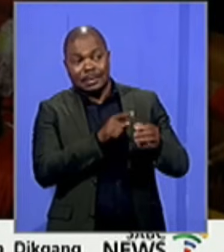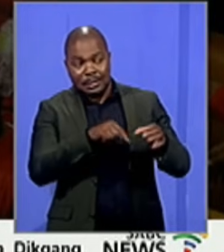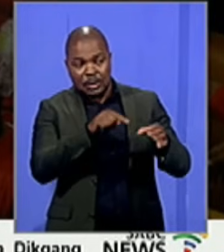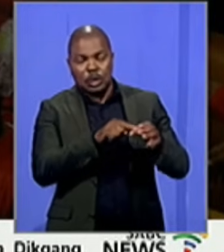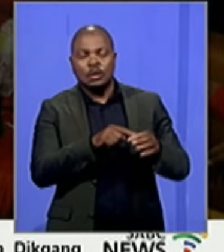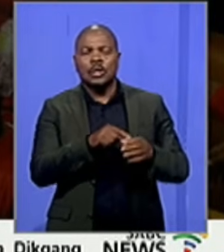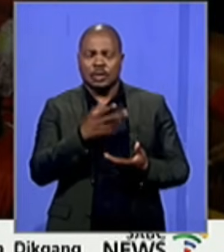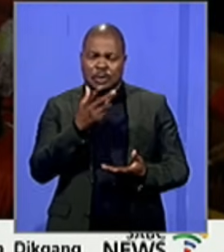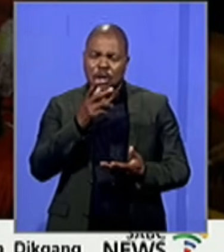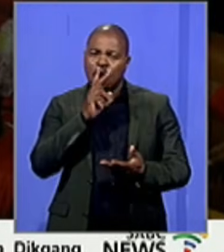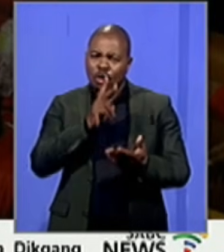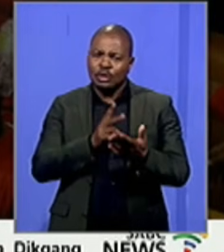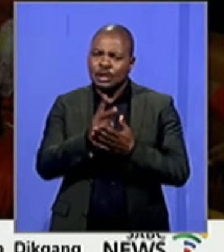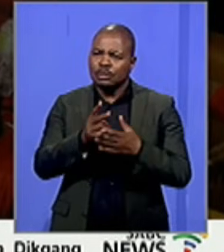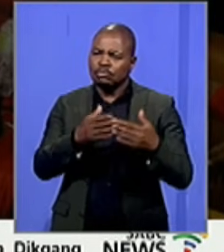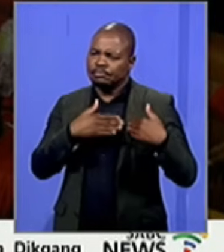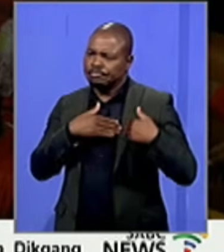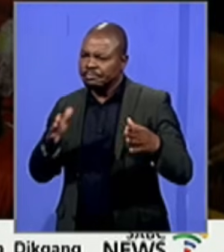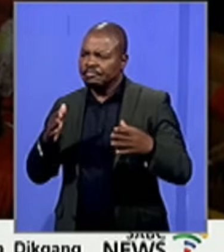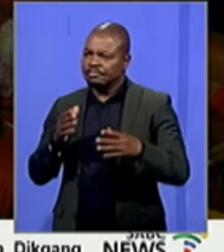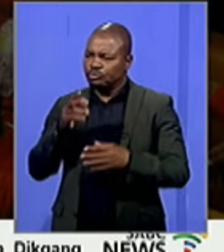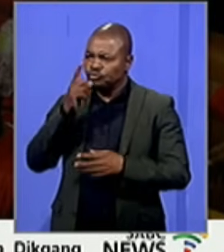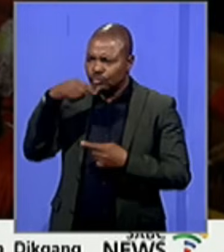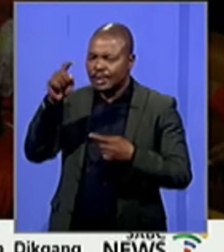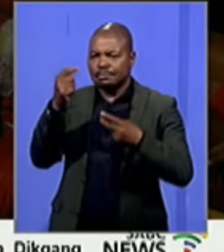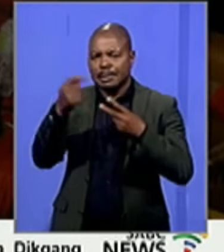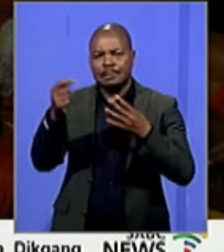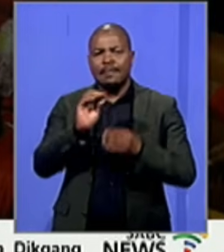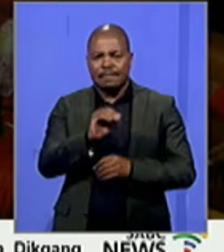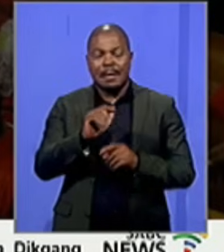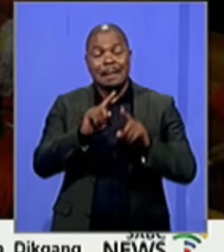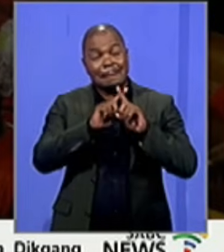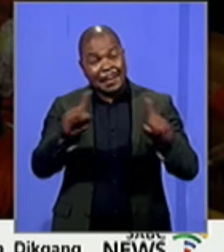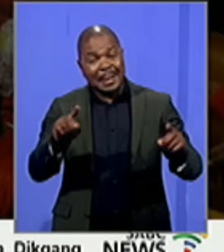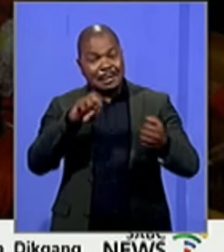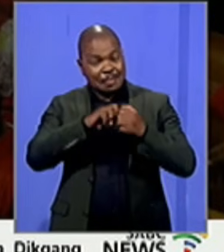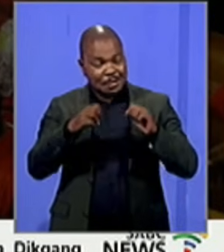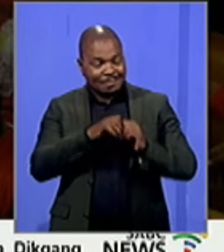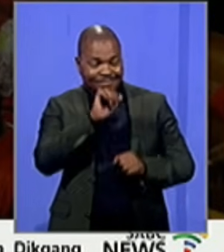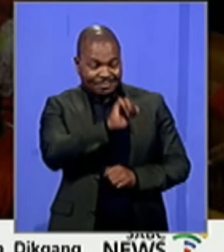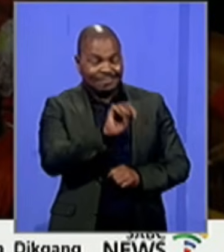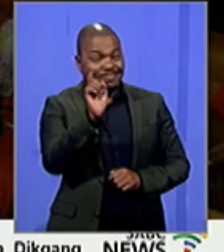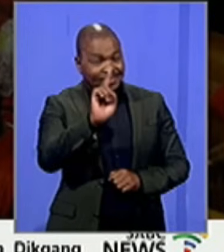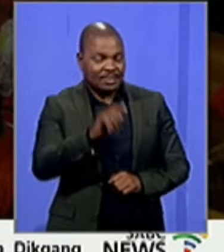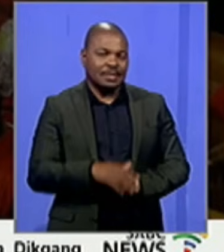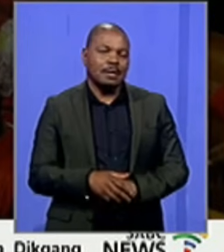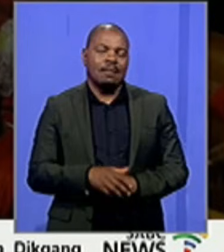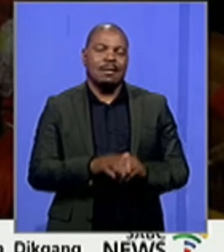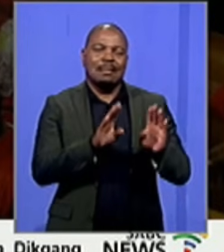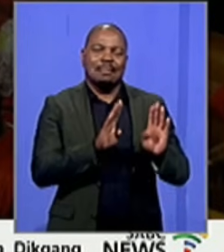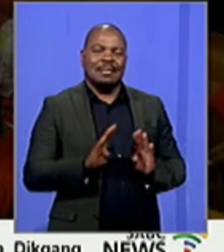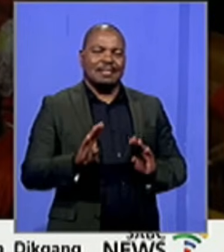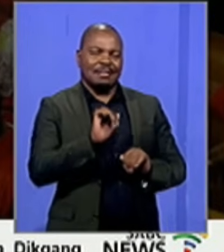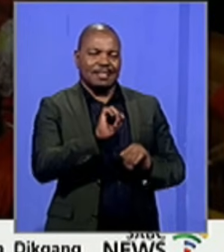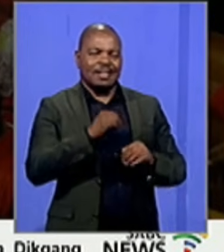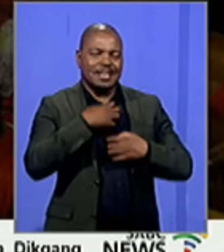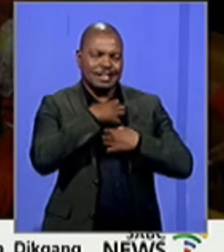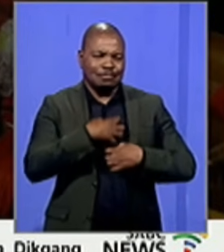tsweletša nnete ge ba bolela bothata jo bo tshwenyang jo bogolo ke eng maikutlo a